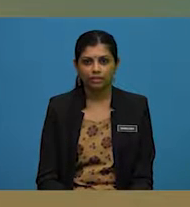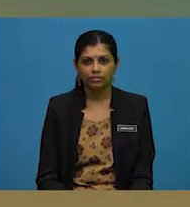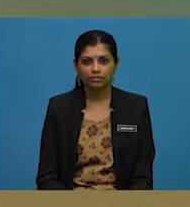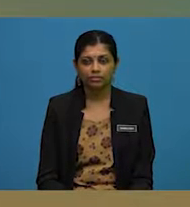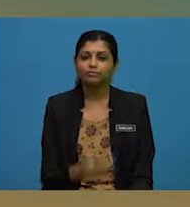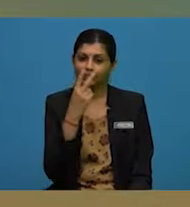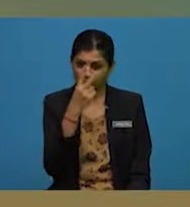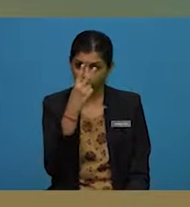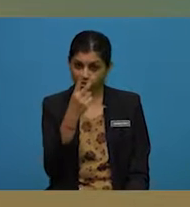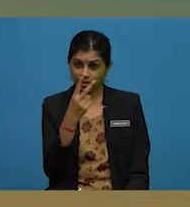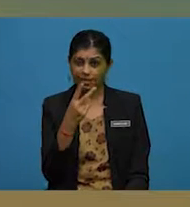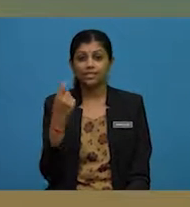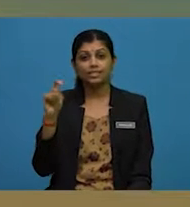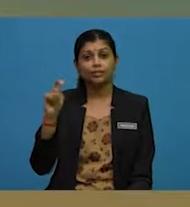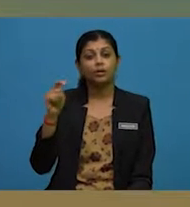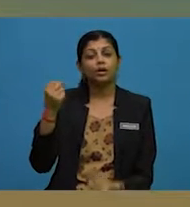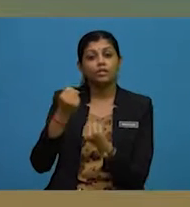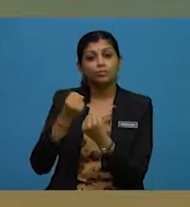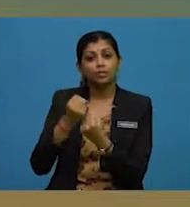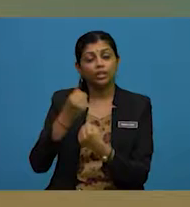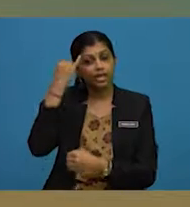These are the supporting ideas,